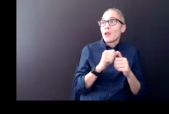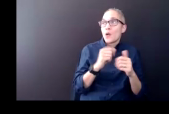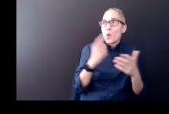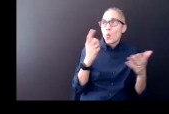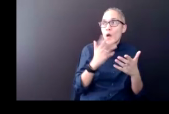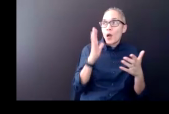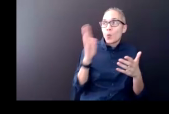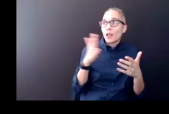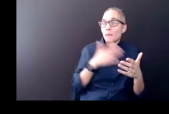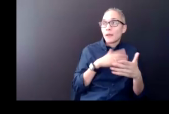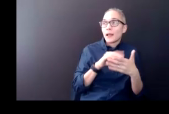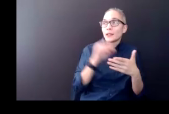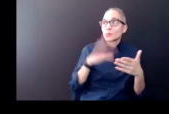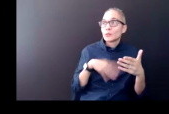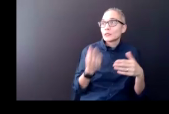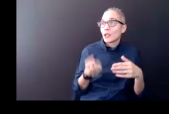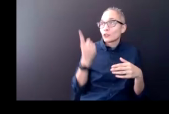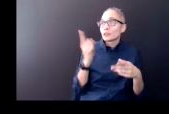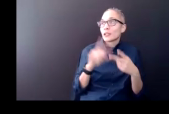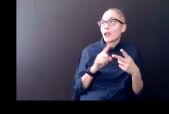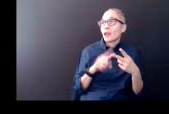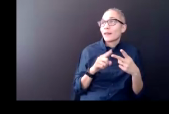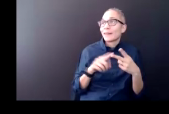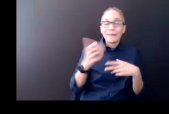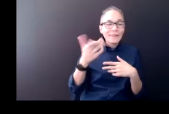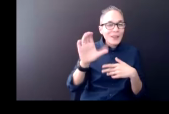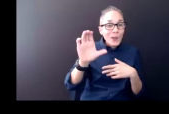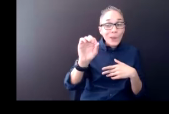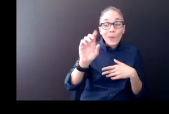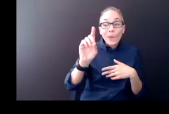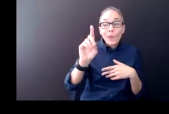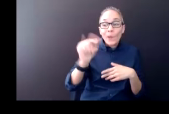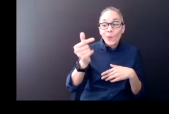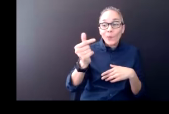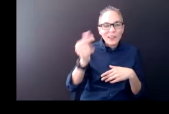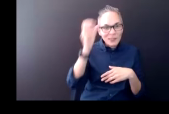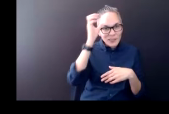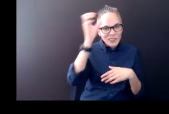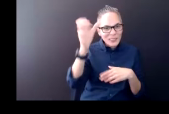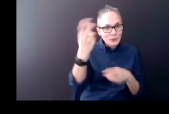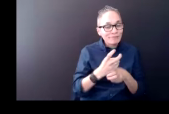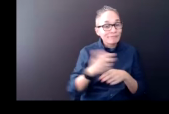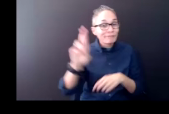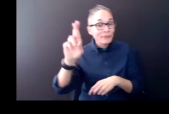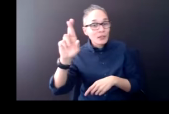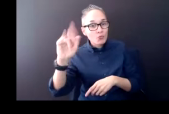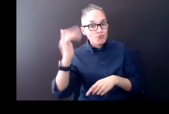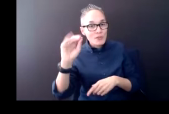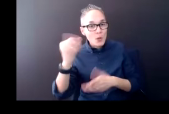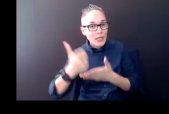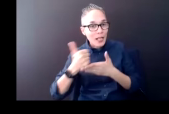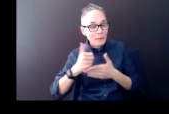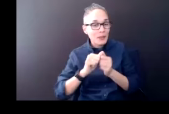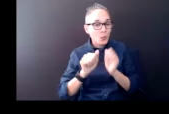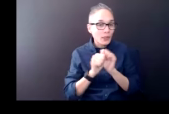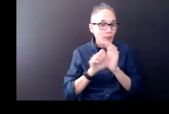comprehend? Will they understand like these coding concepts that we bring out? Like they're hard. And Rio has helped me with the curriculum